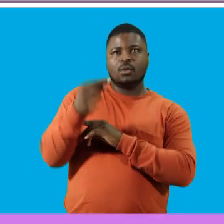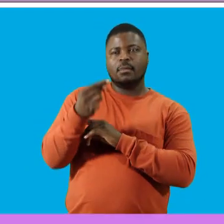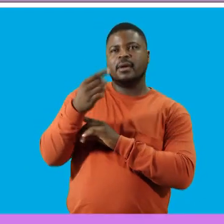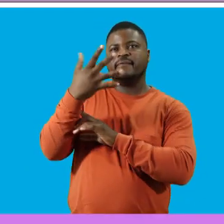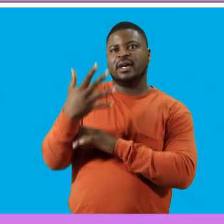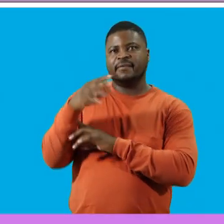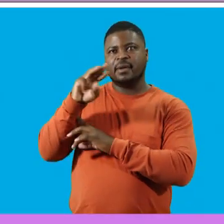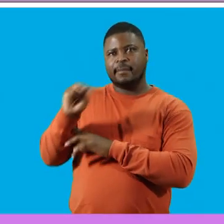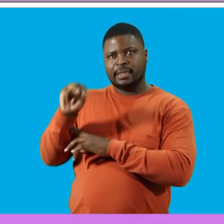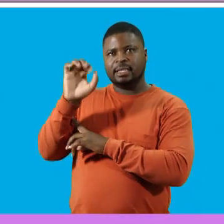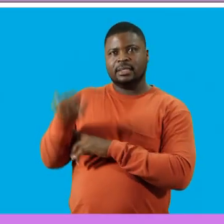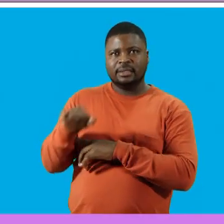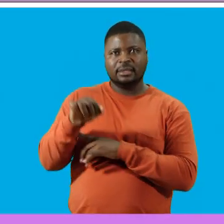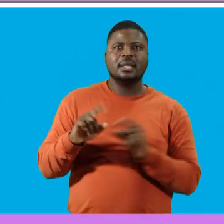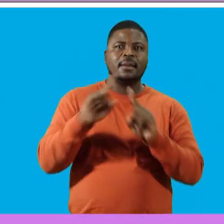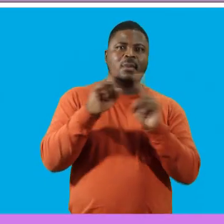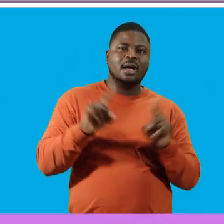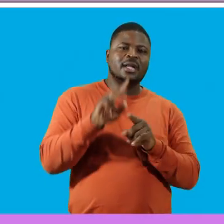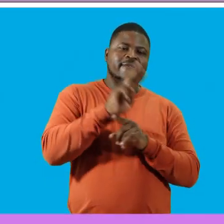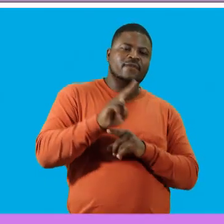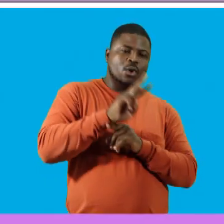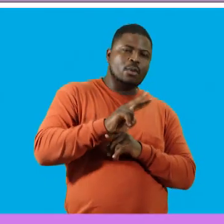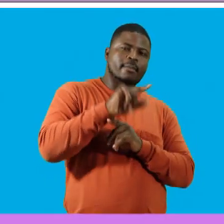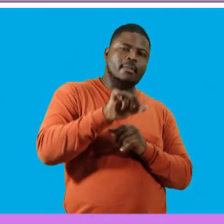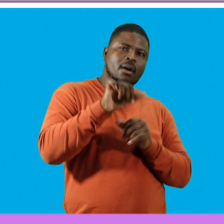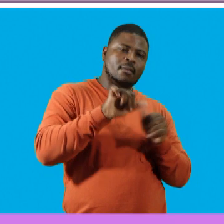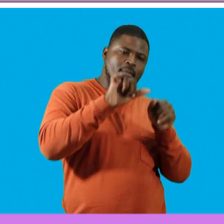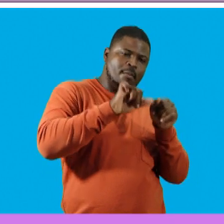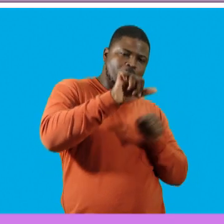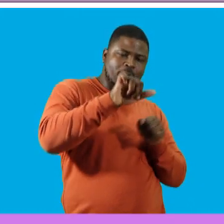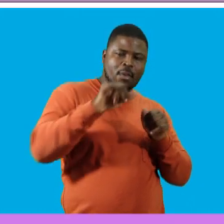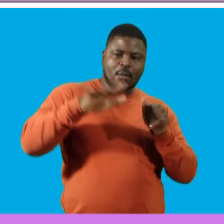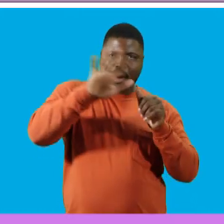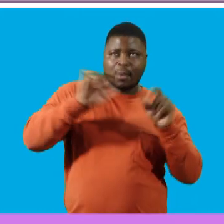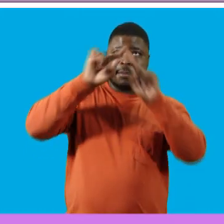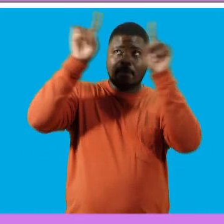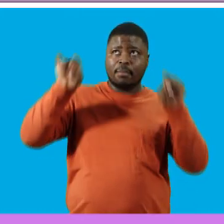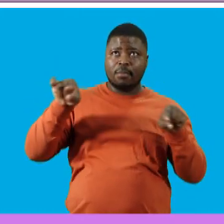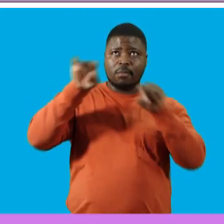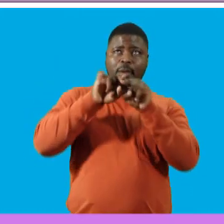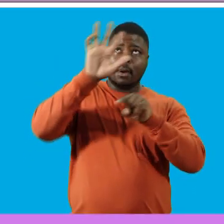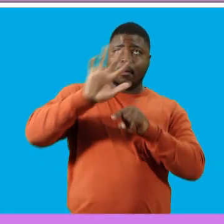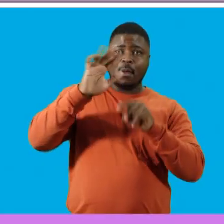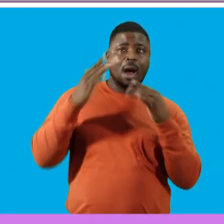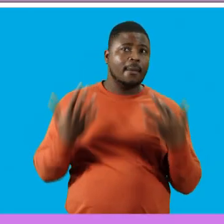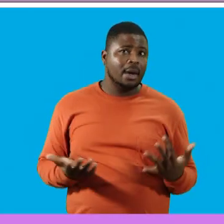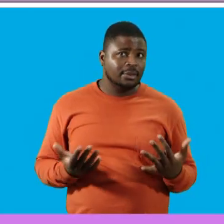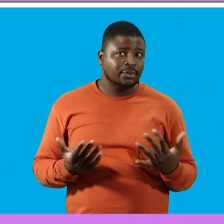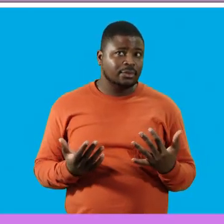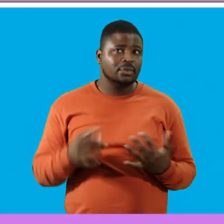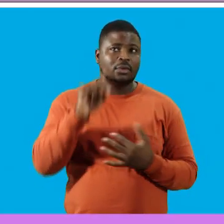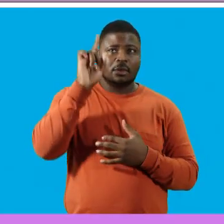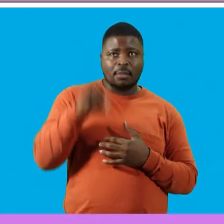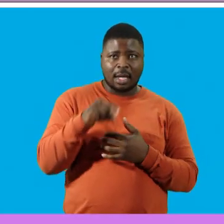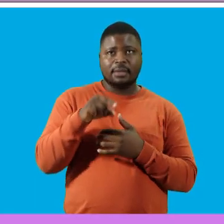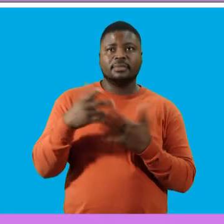meters. Now, what's the question? What is the volume of the wood of the block? So you